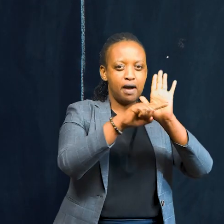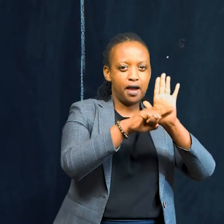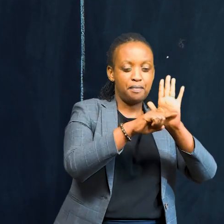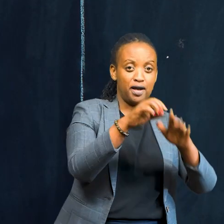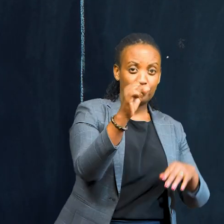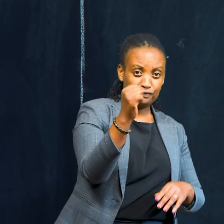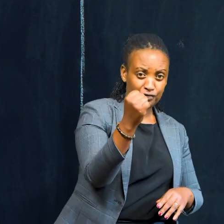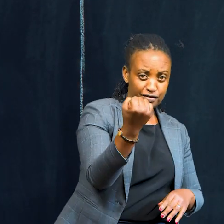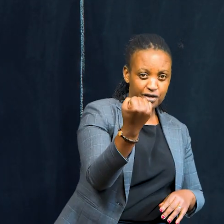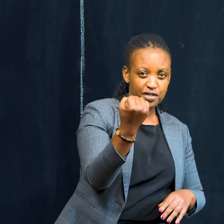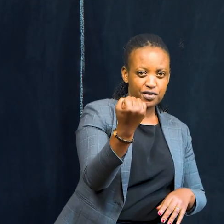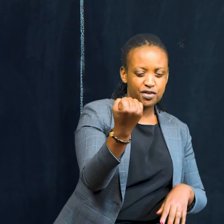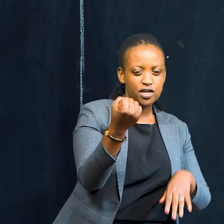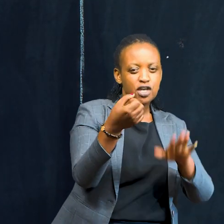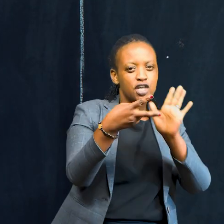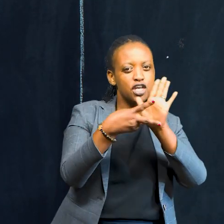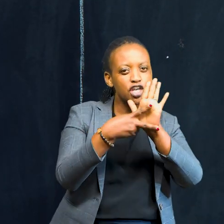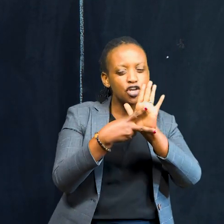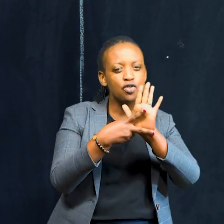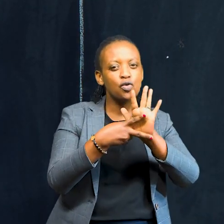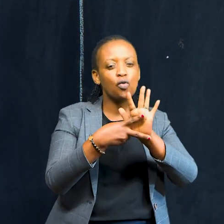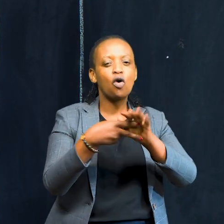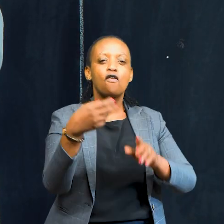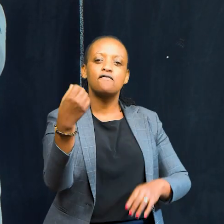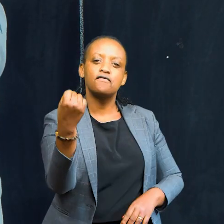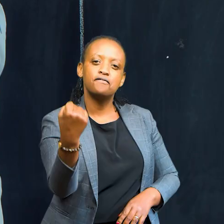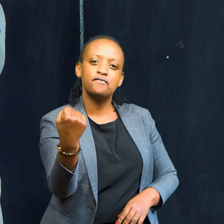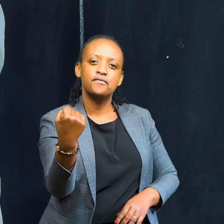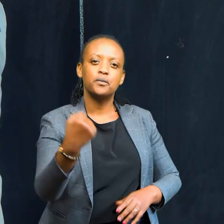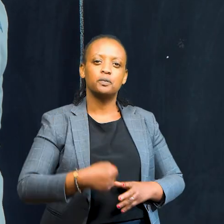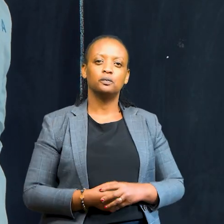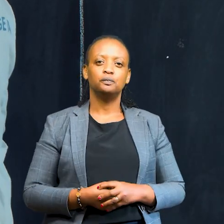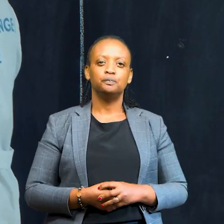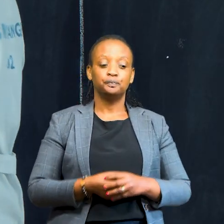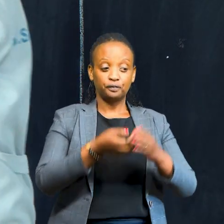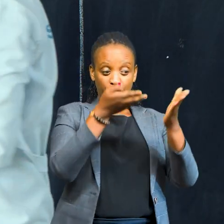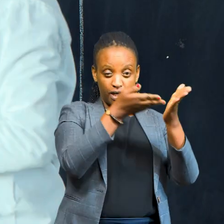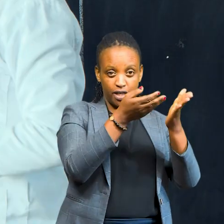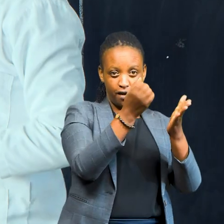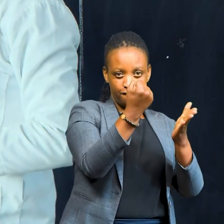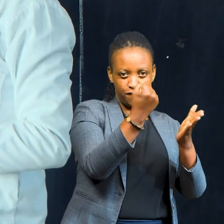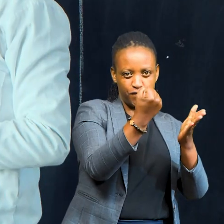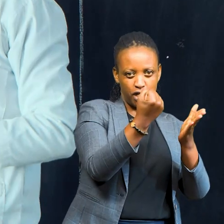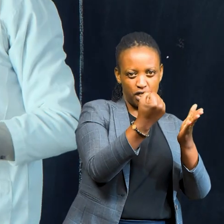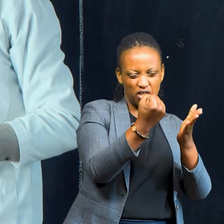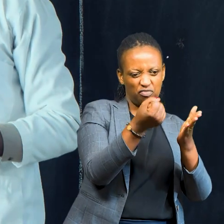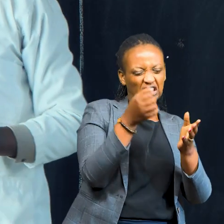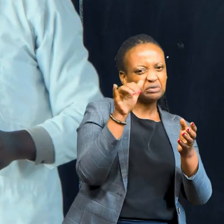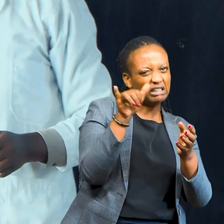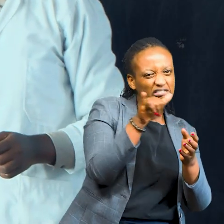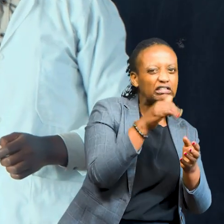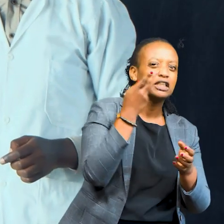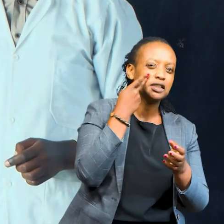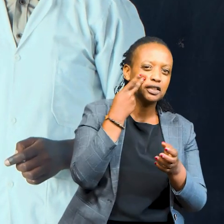minus 5, okay, equals 5. So here 5 is a